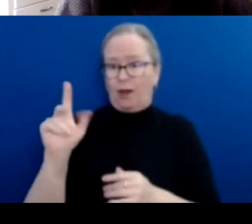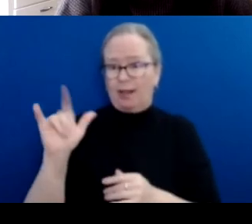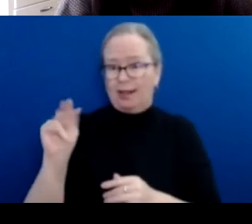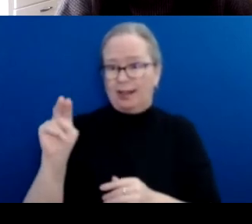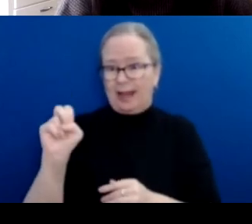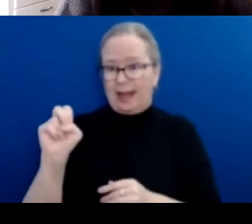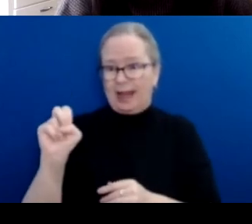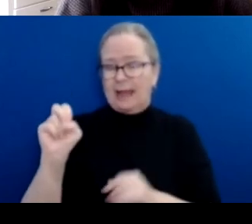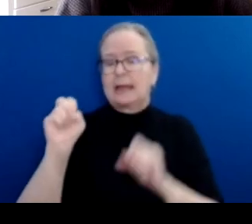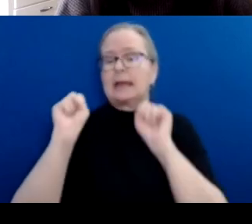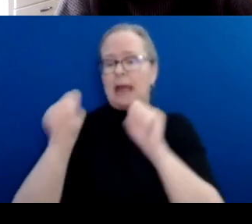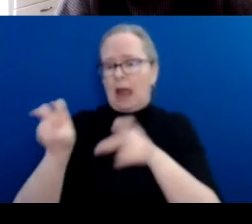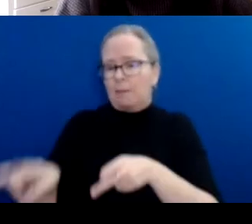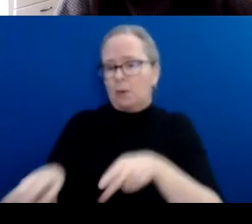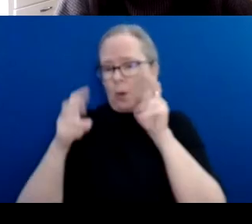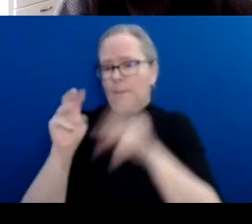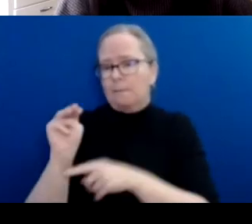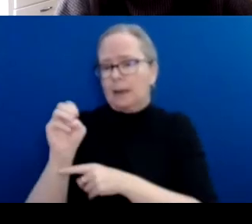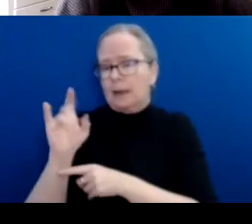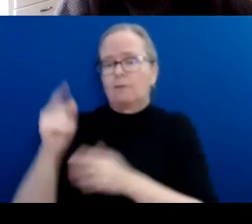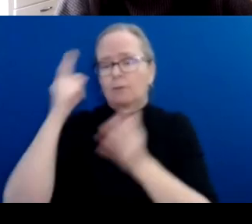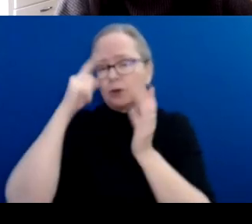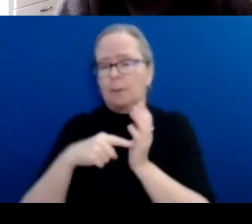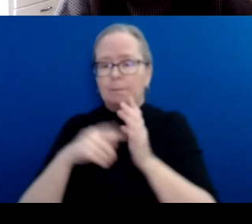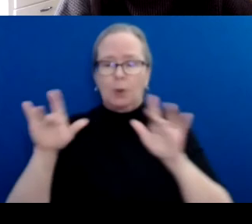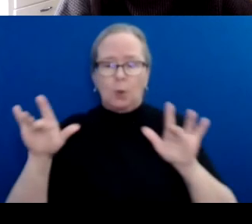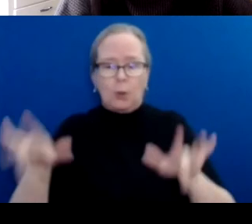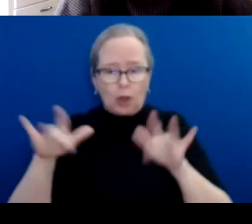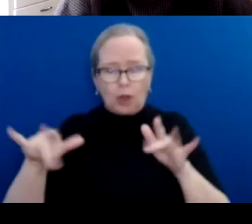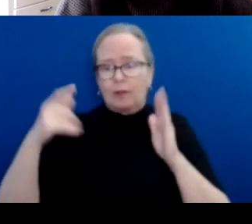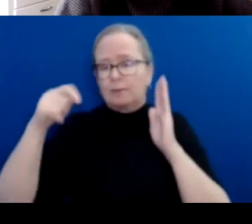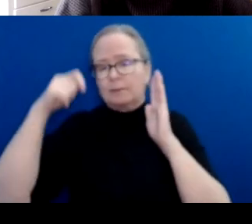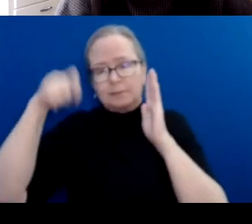or images, directly into the grant application online.